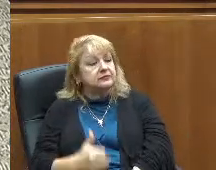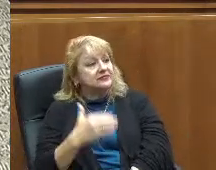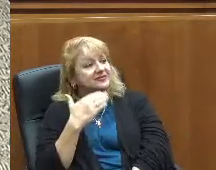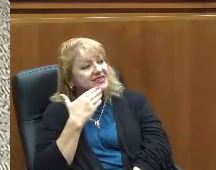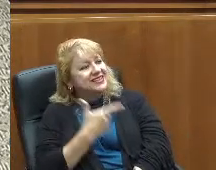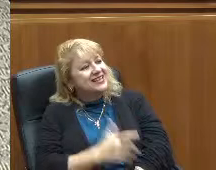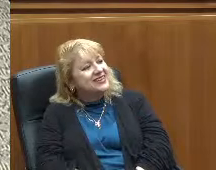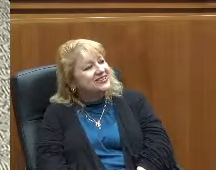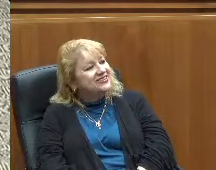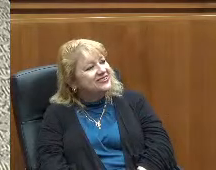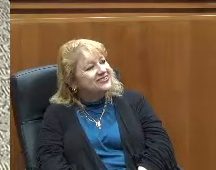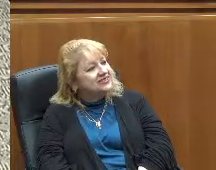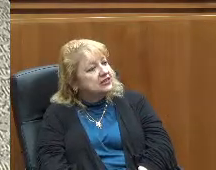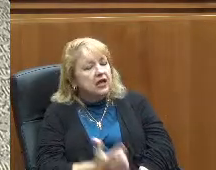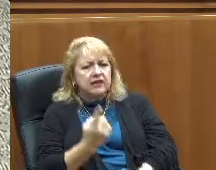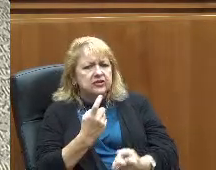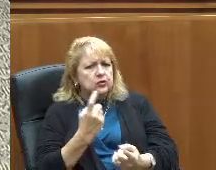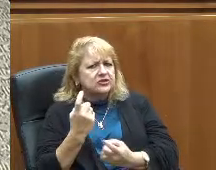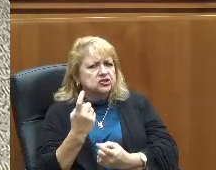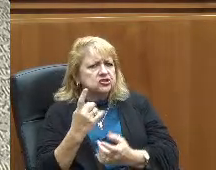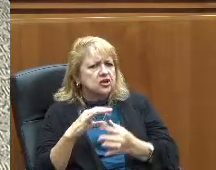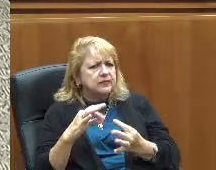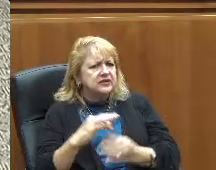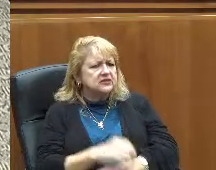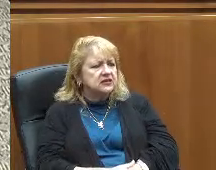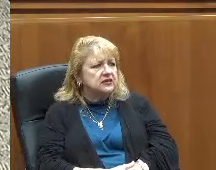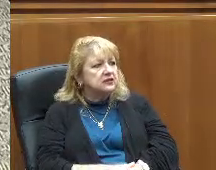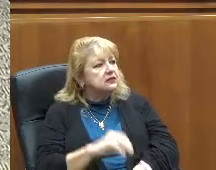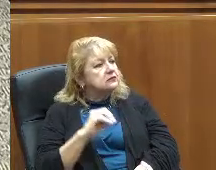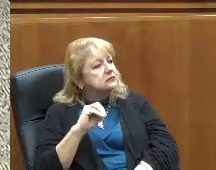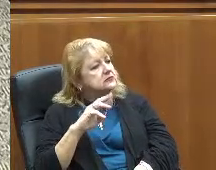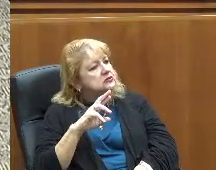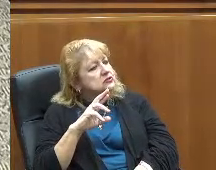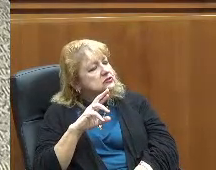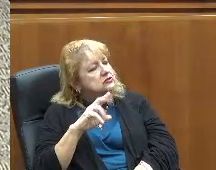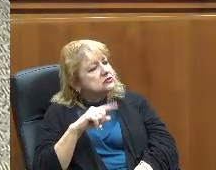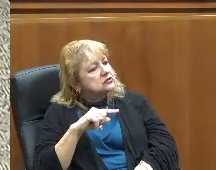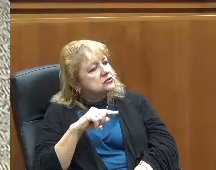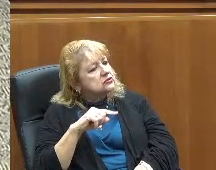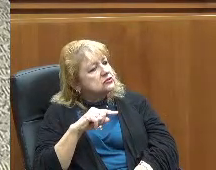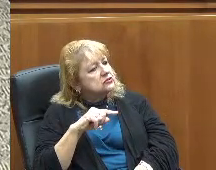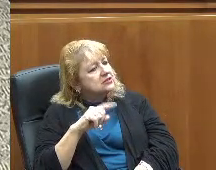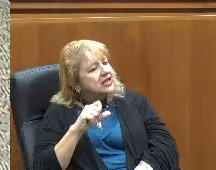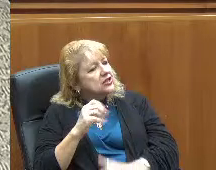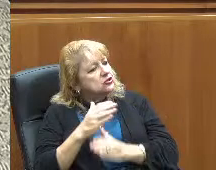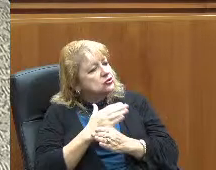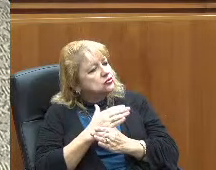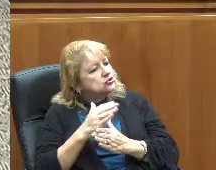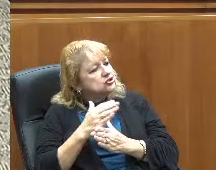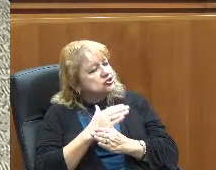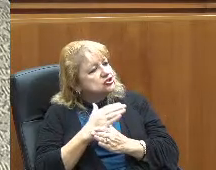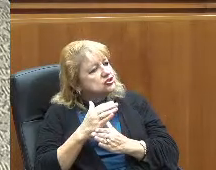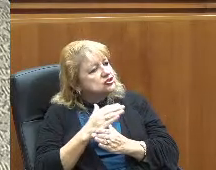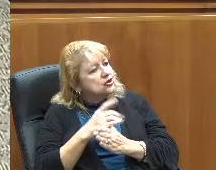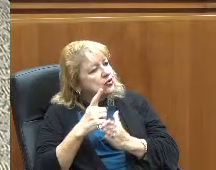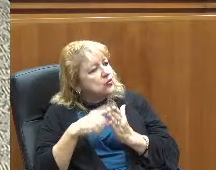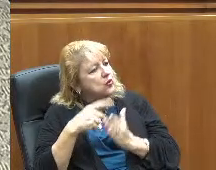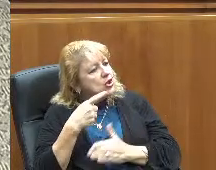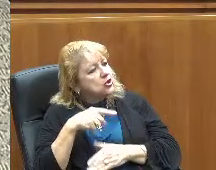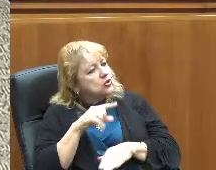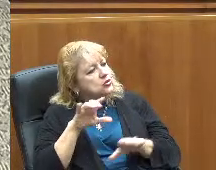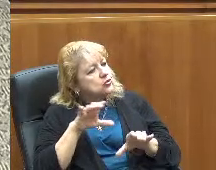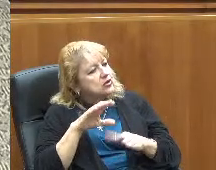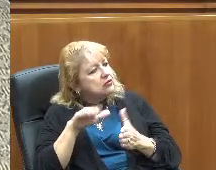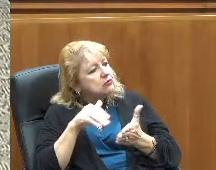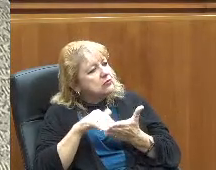you. Thank you. Any questions, comments? Ms. Wolford, could you share a little bit about what you all are doing